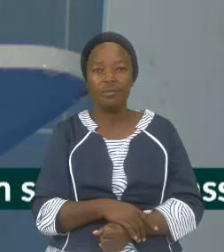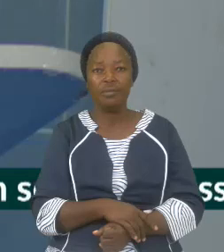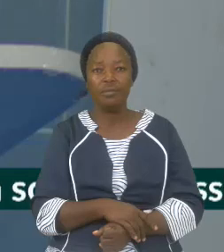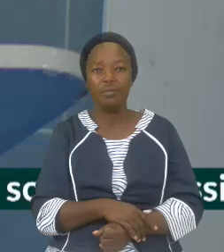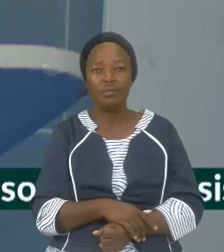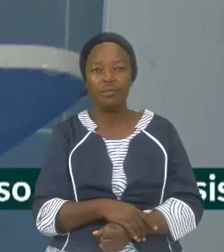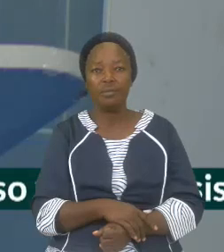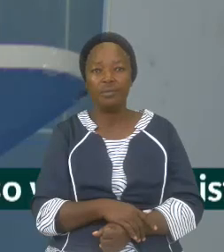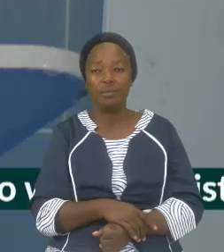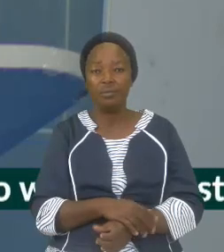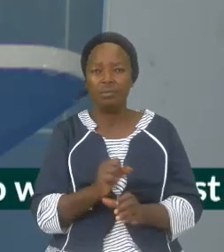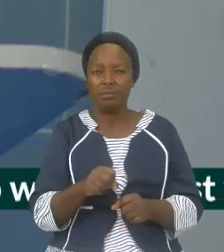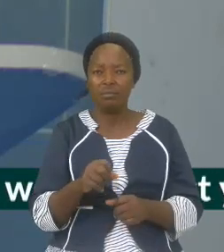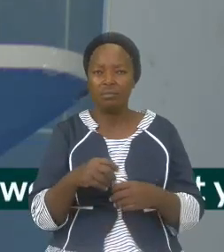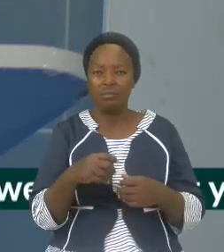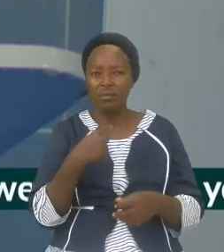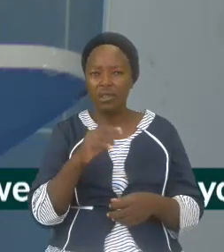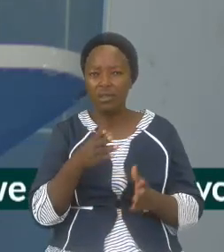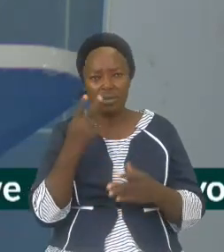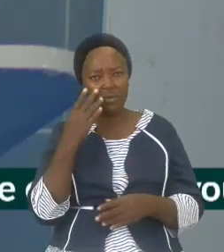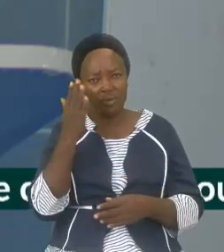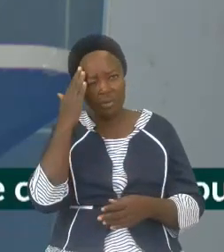Can you wave the flag if you are through?